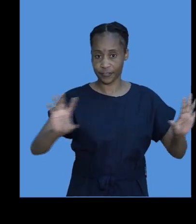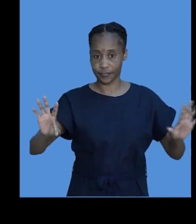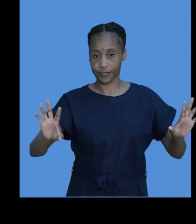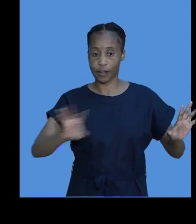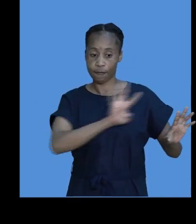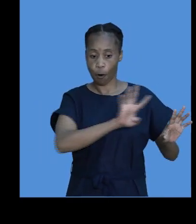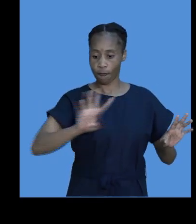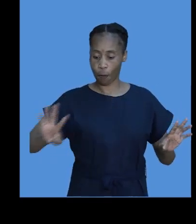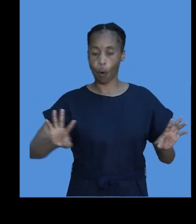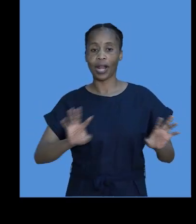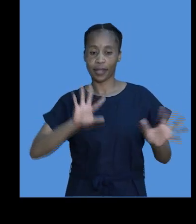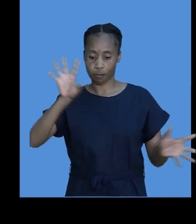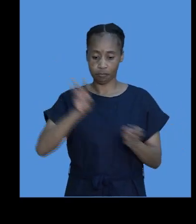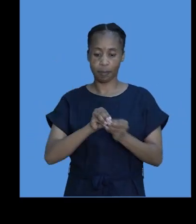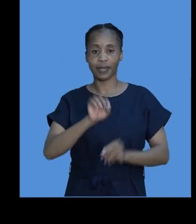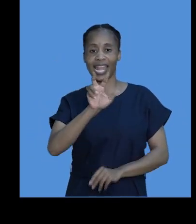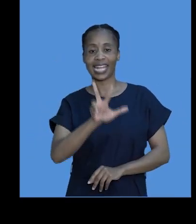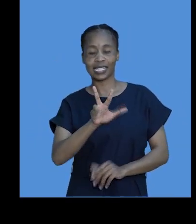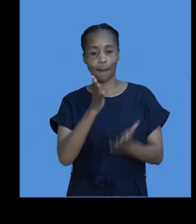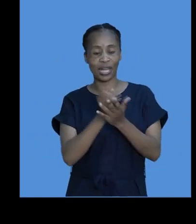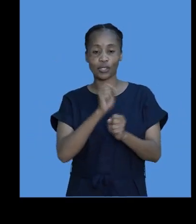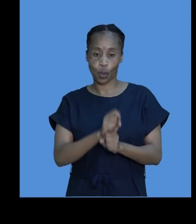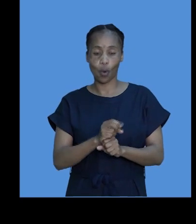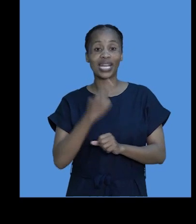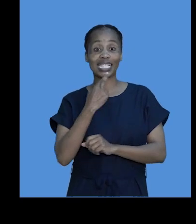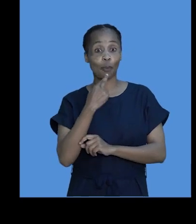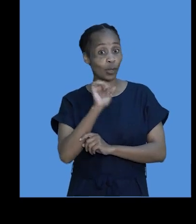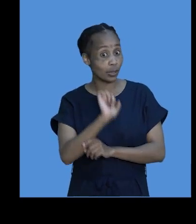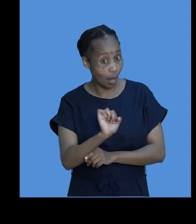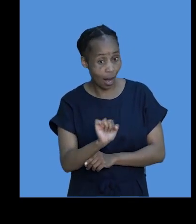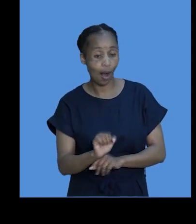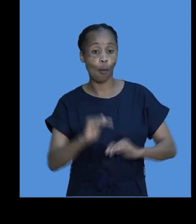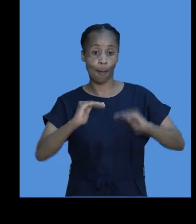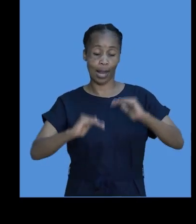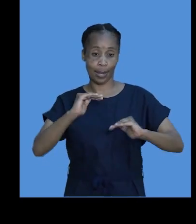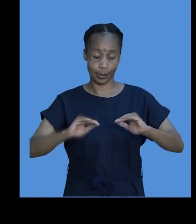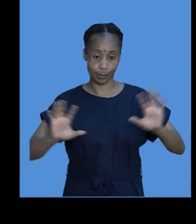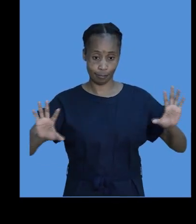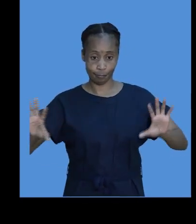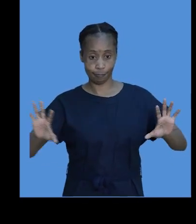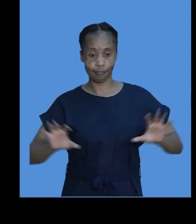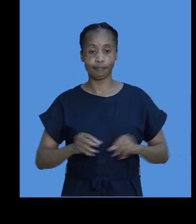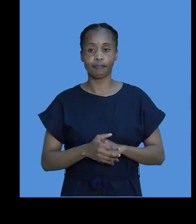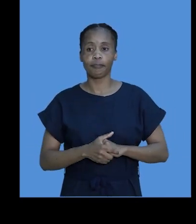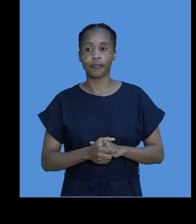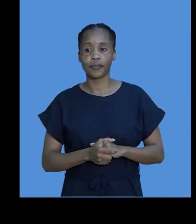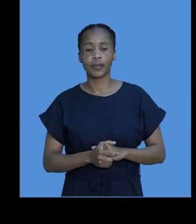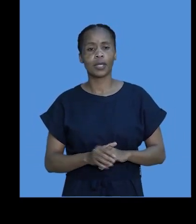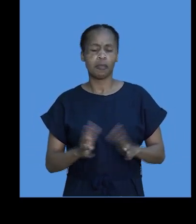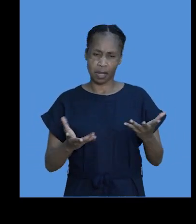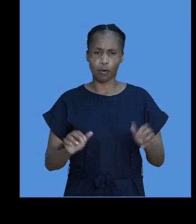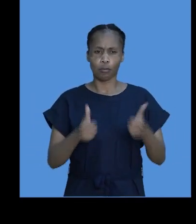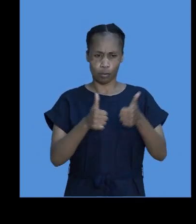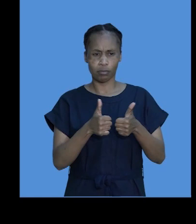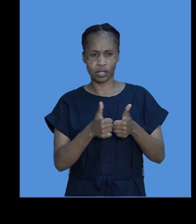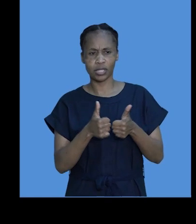productive inefficiency there. So make sure that your response is balanced for this type of questions there. A good starting point would